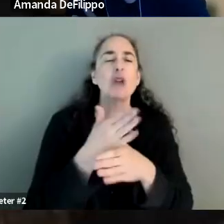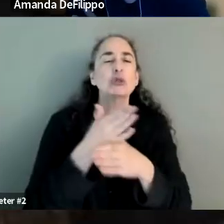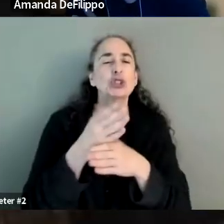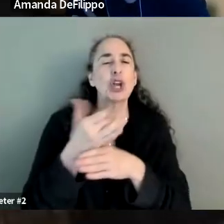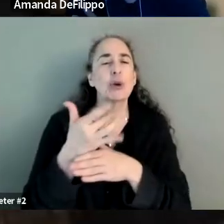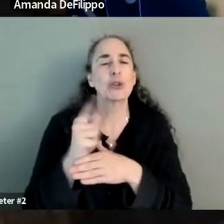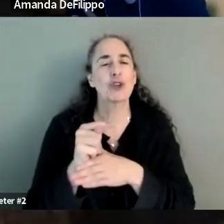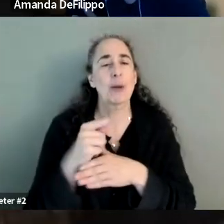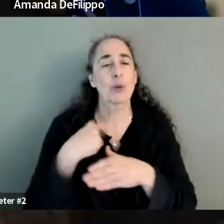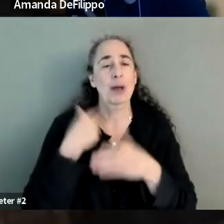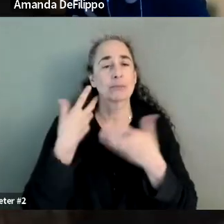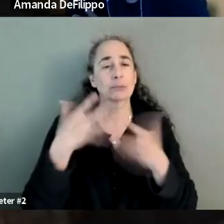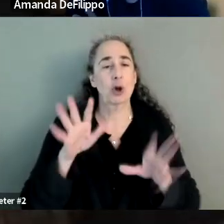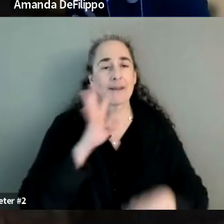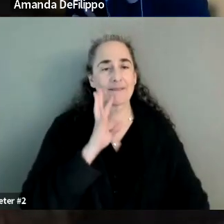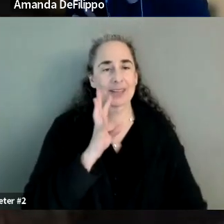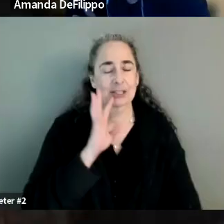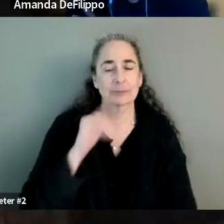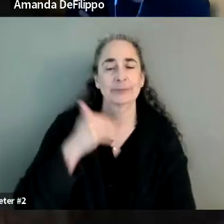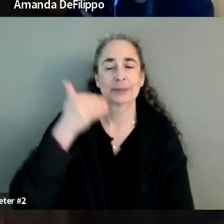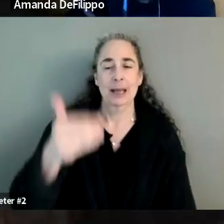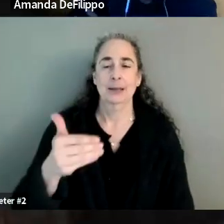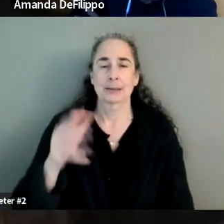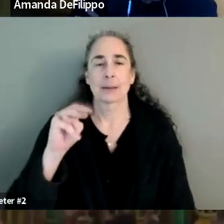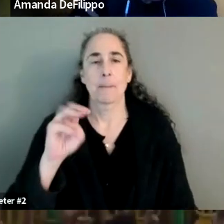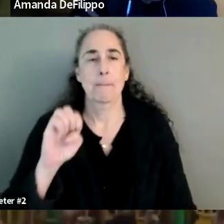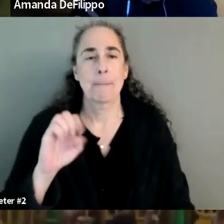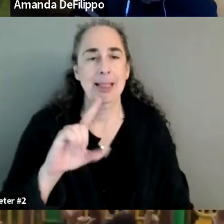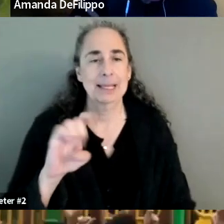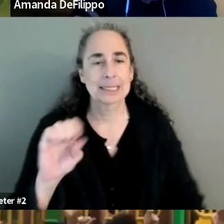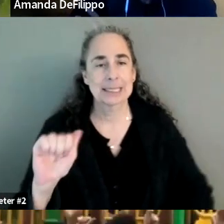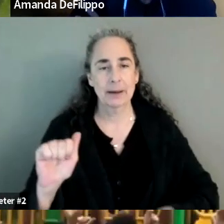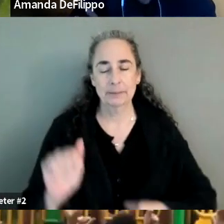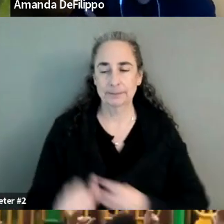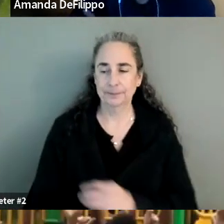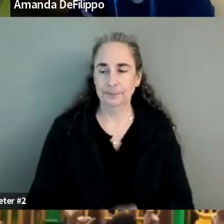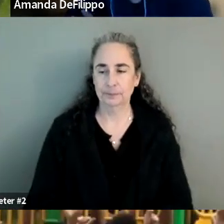I'm done talking. We can go to the next one, Melissa.